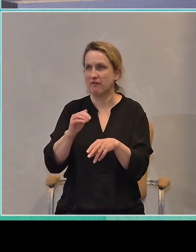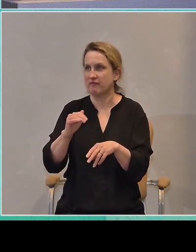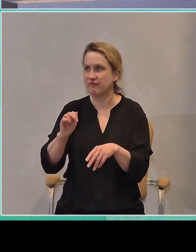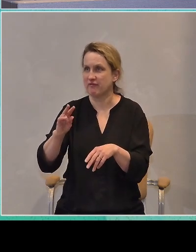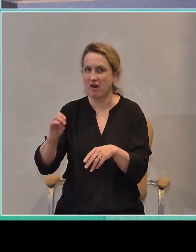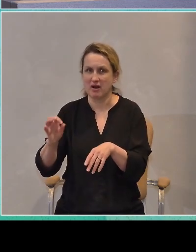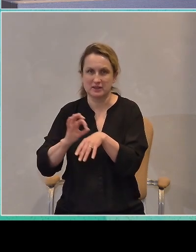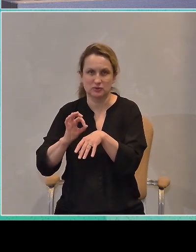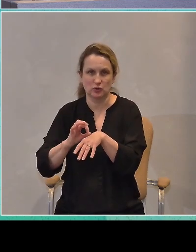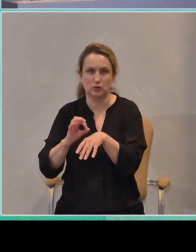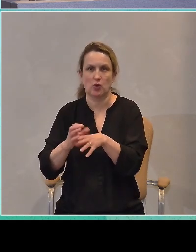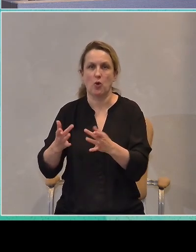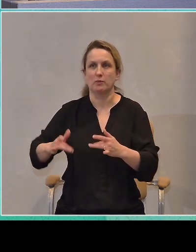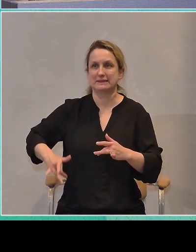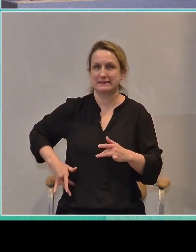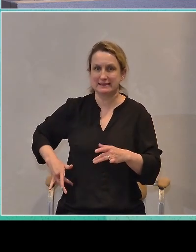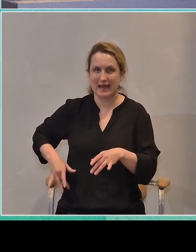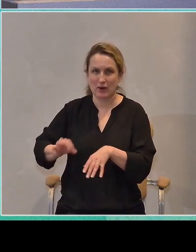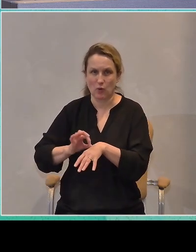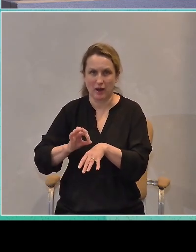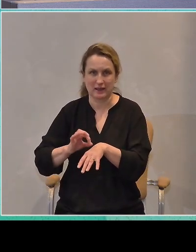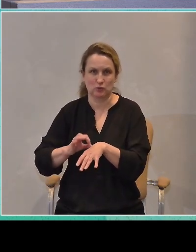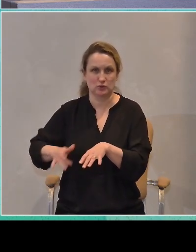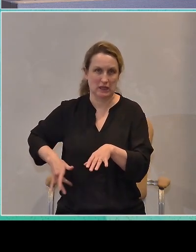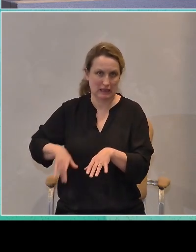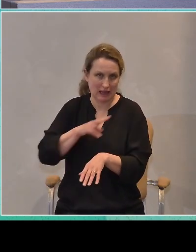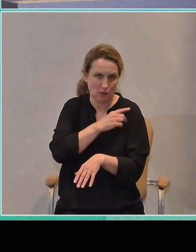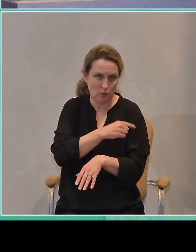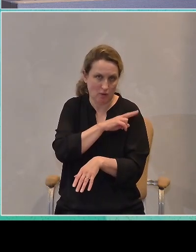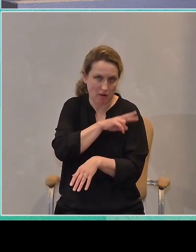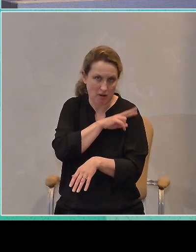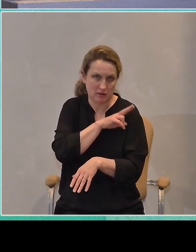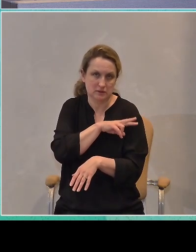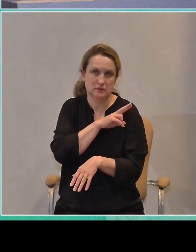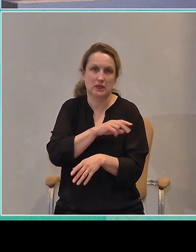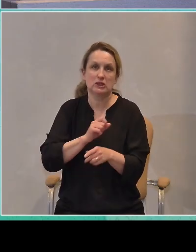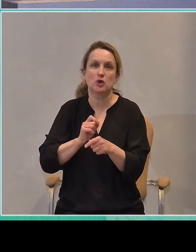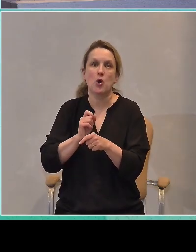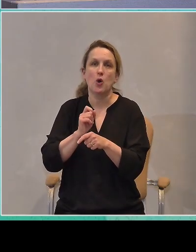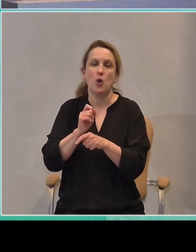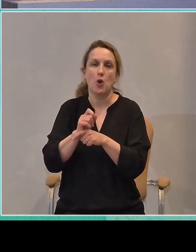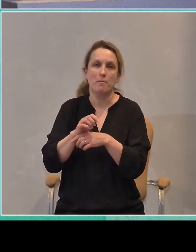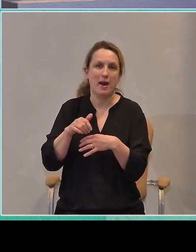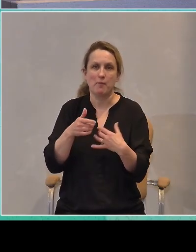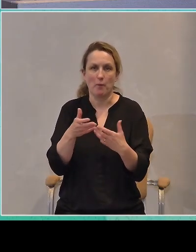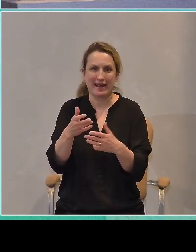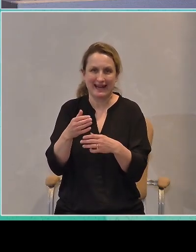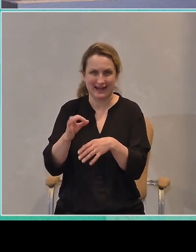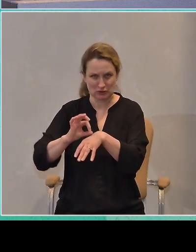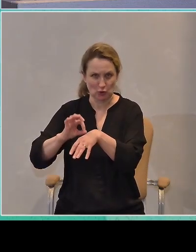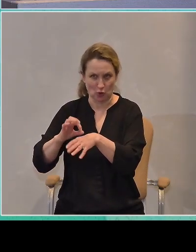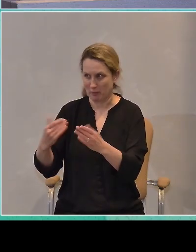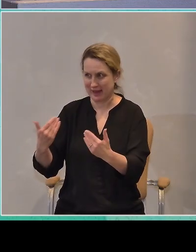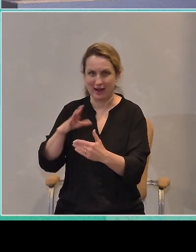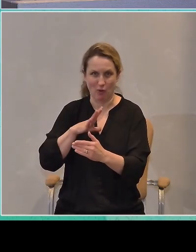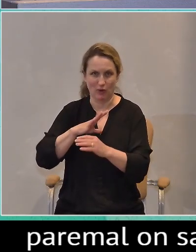second is neurofibromatosis, the third is Lynch syndrome, then Marfan syndrome, then kidney disease, then hypermobile